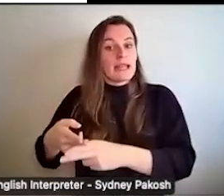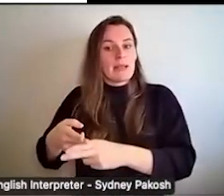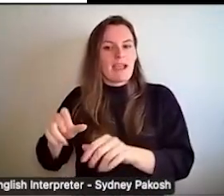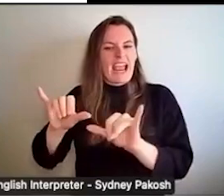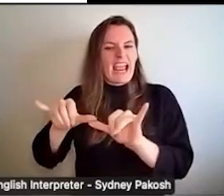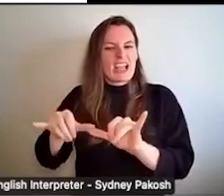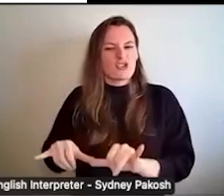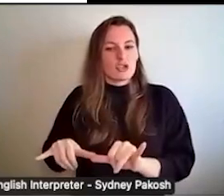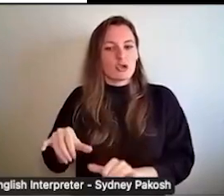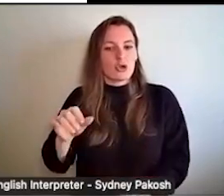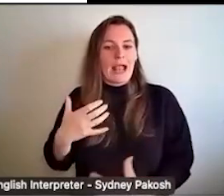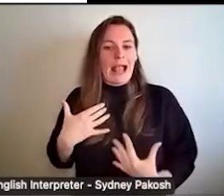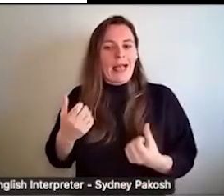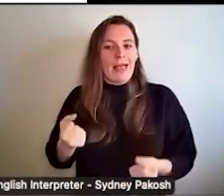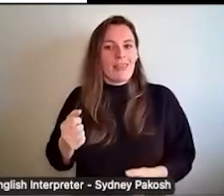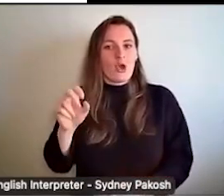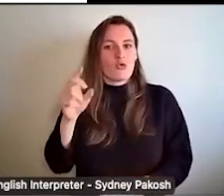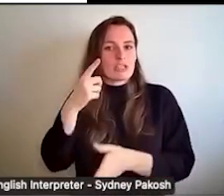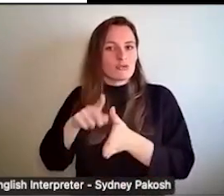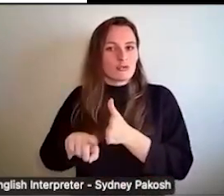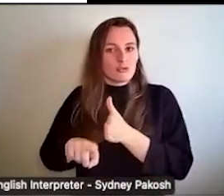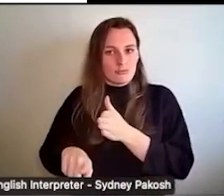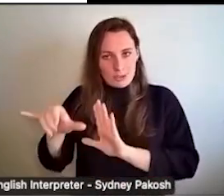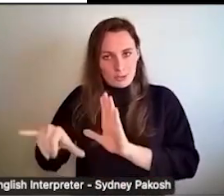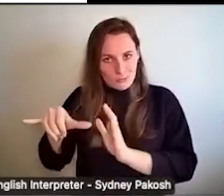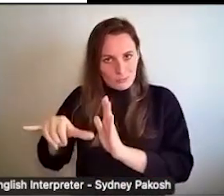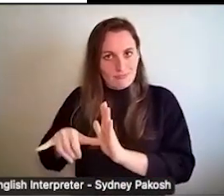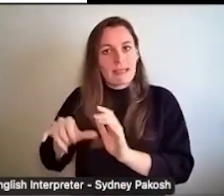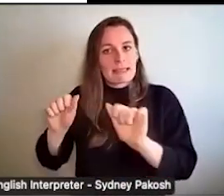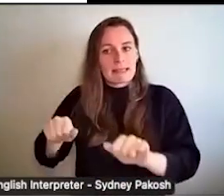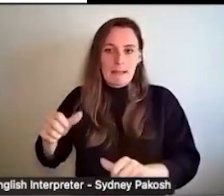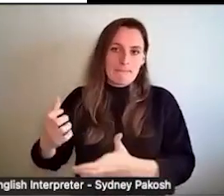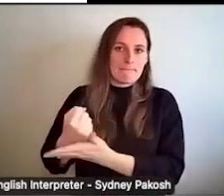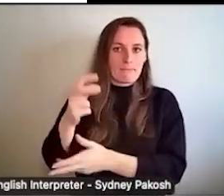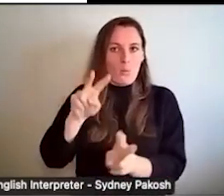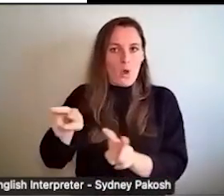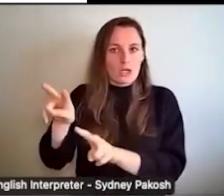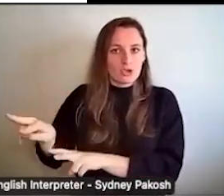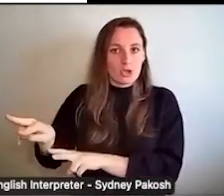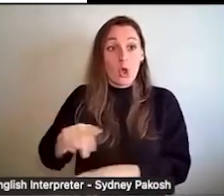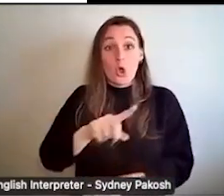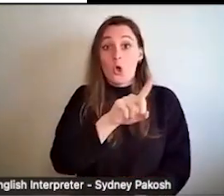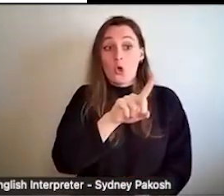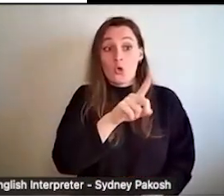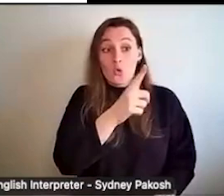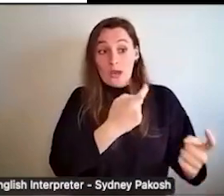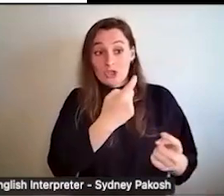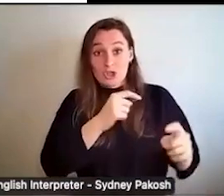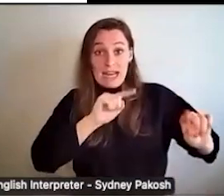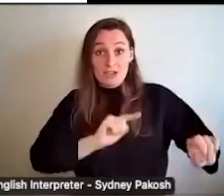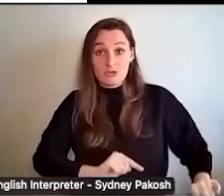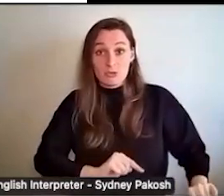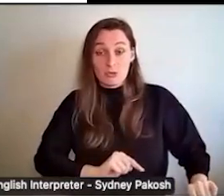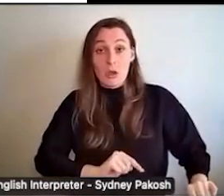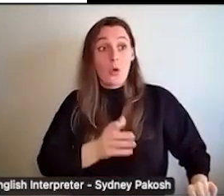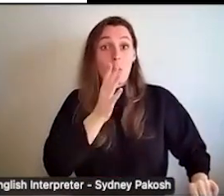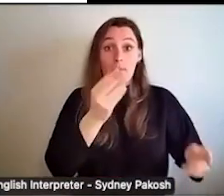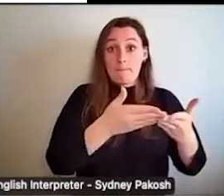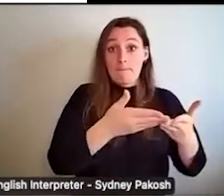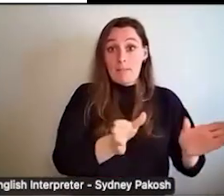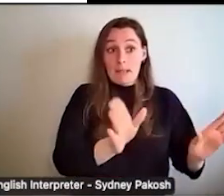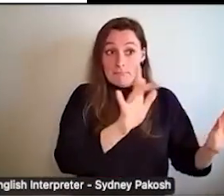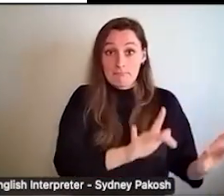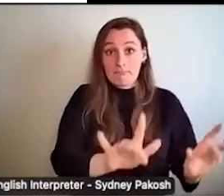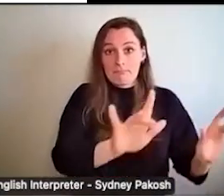YouTube. The recording of the Q&A and discussion will not be shared publicly. Please feel free to turn your camera on or